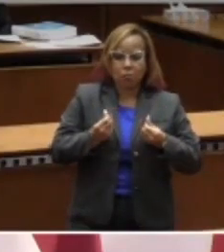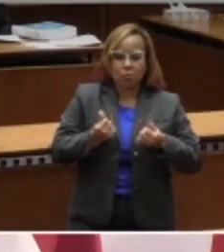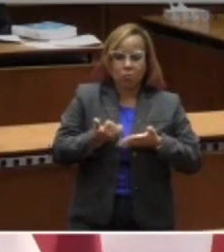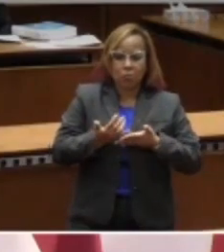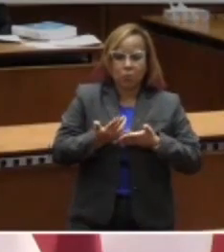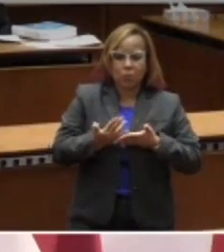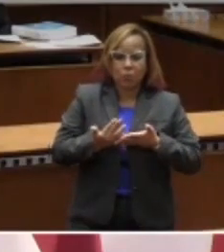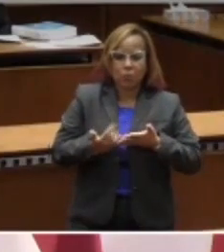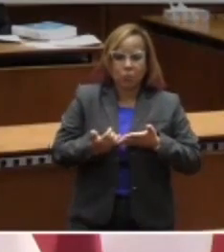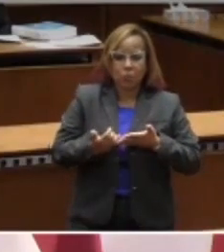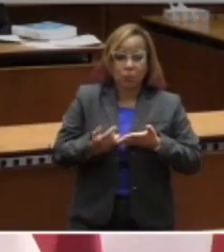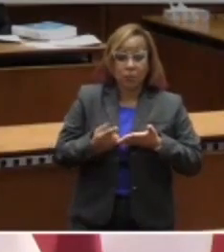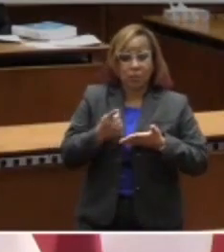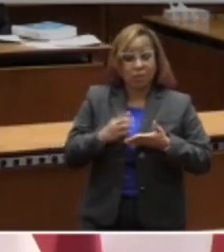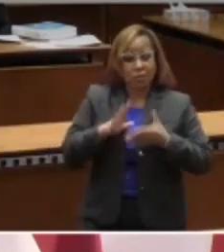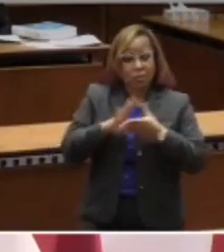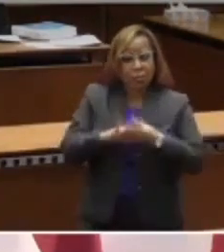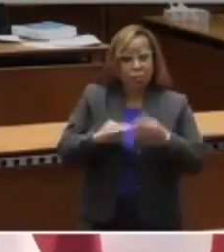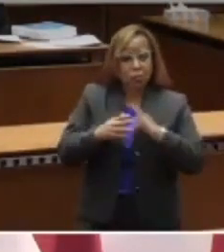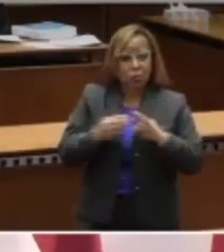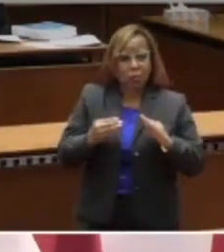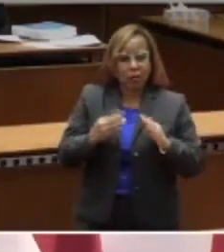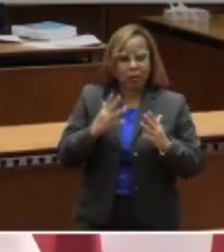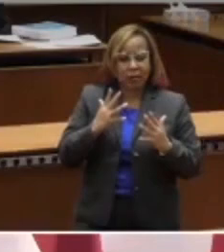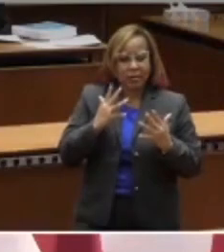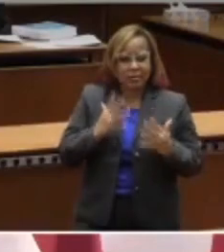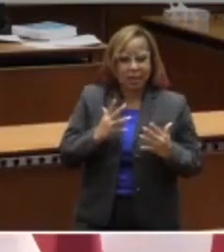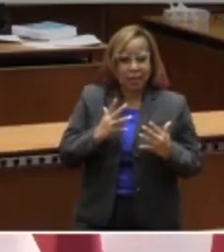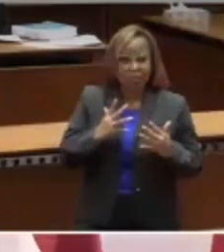his story is sadly not unique.